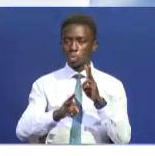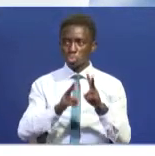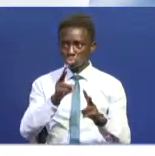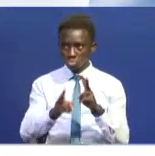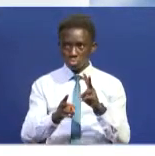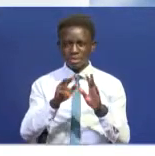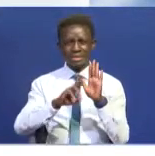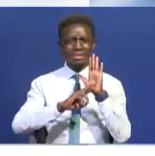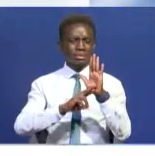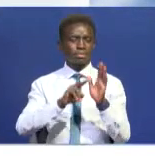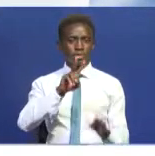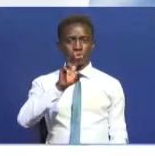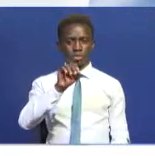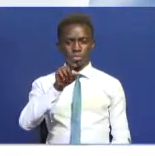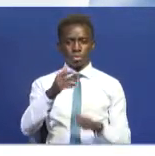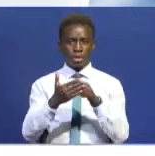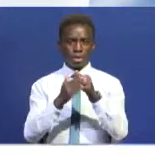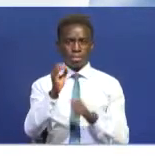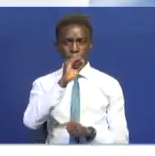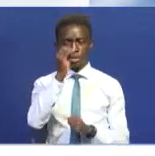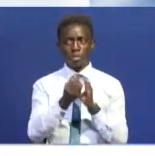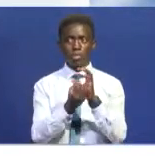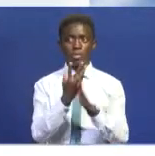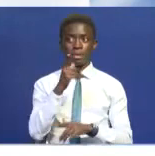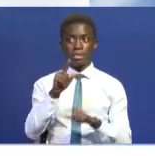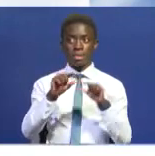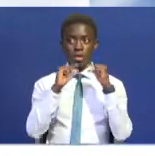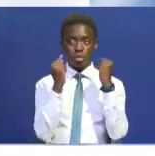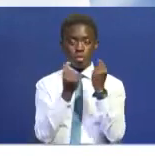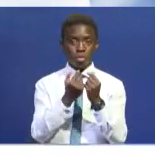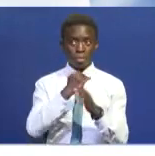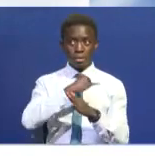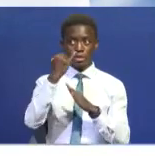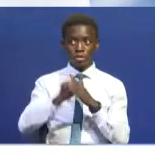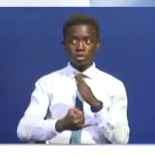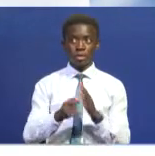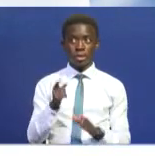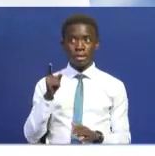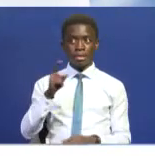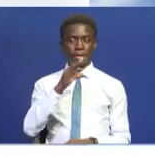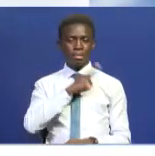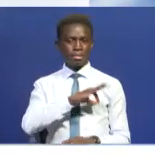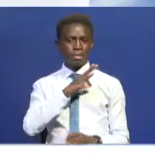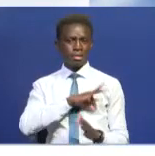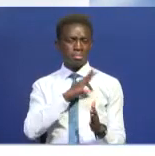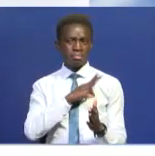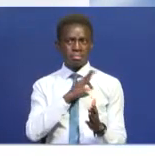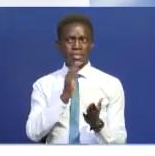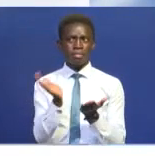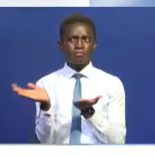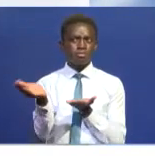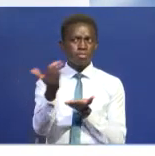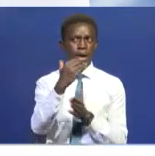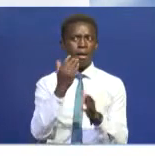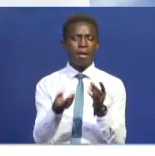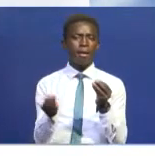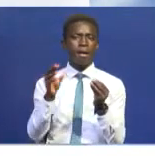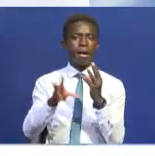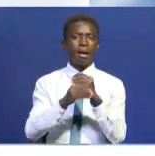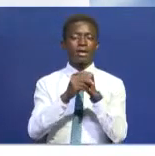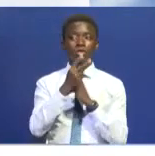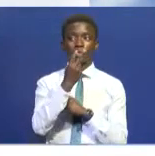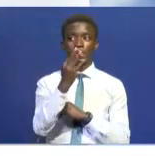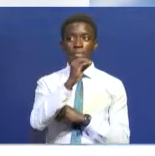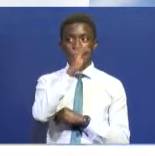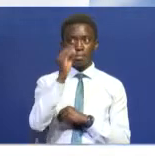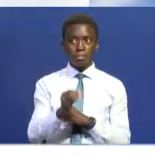a 20.9% growth. The group's insurance revenue grew by 23% to 25.4 billion shillings